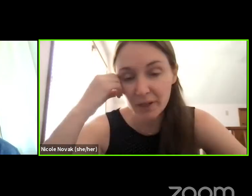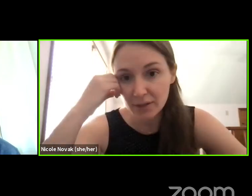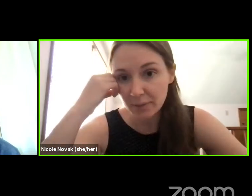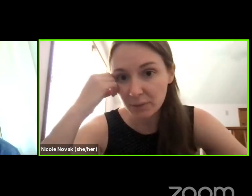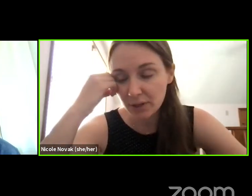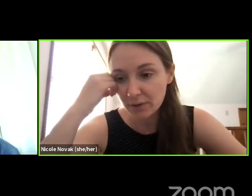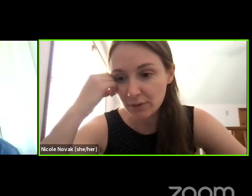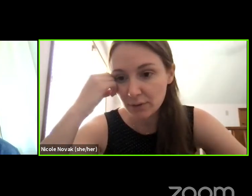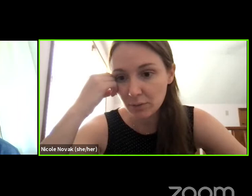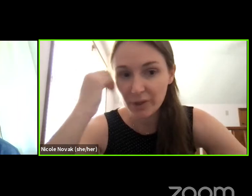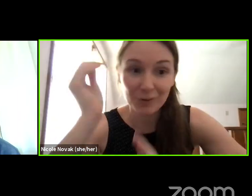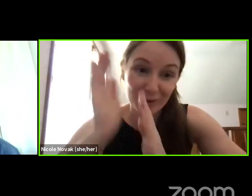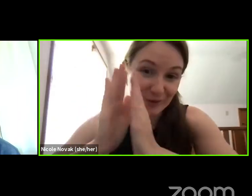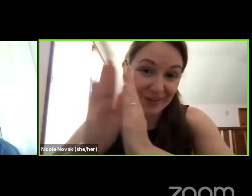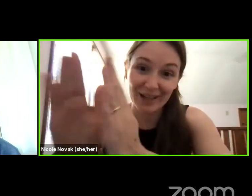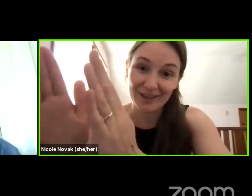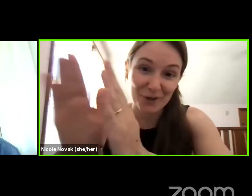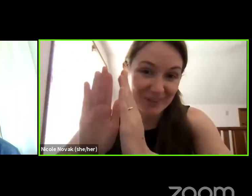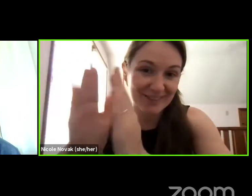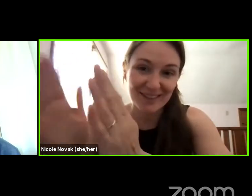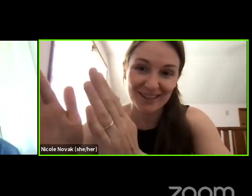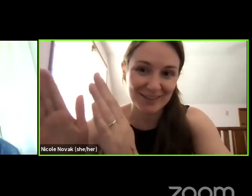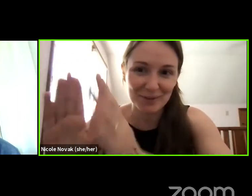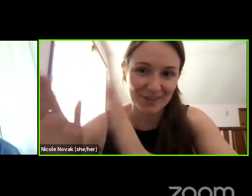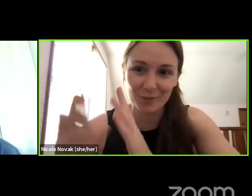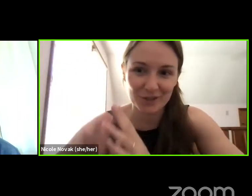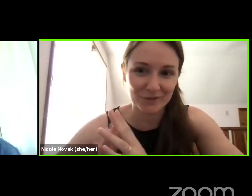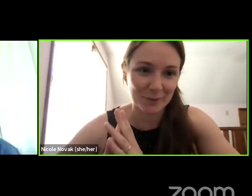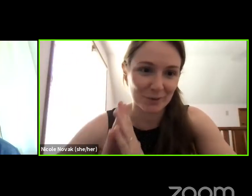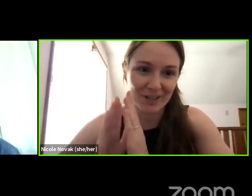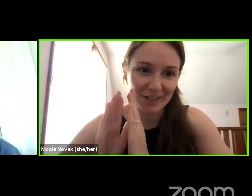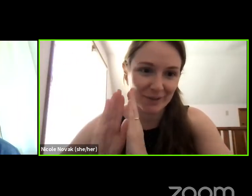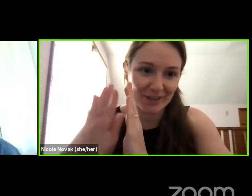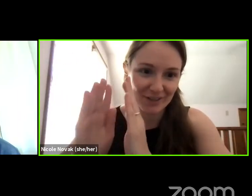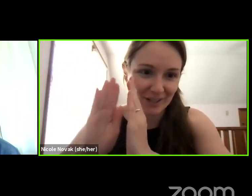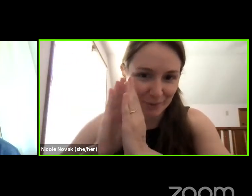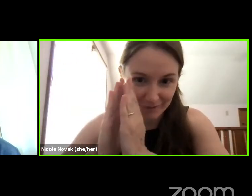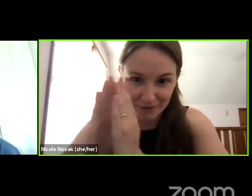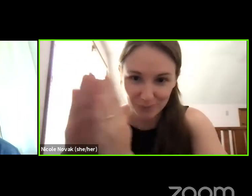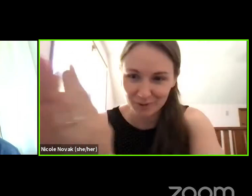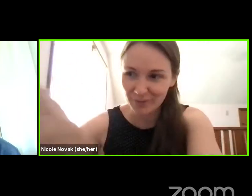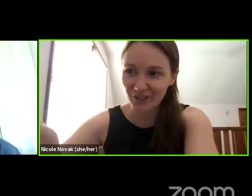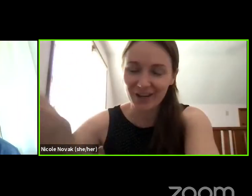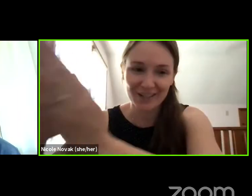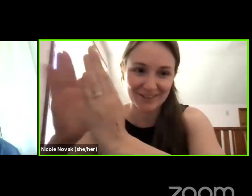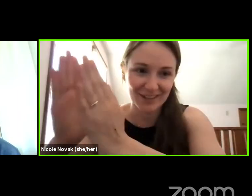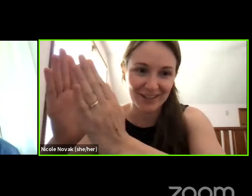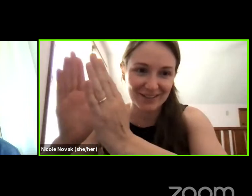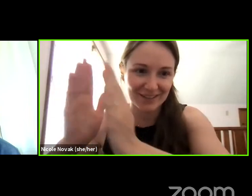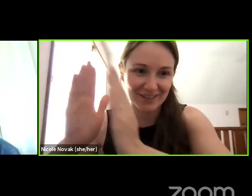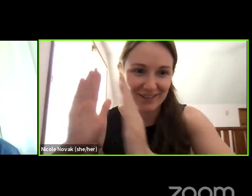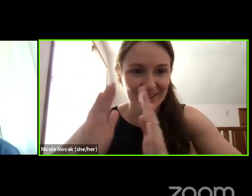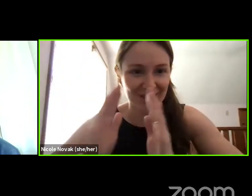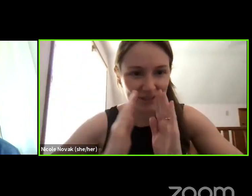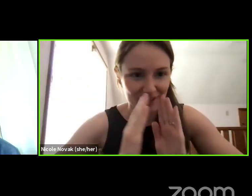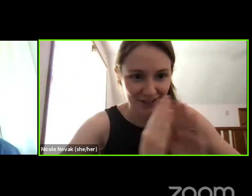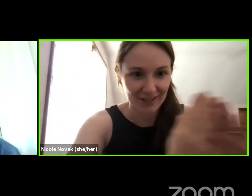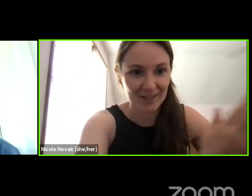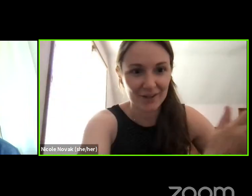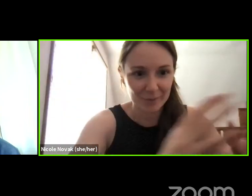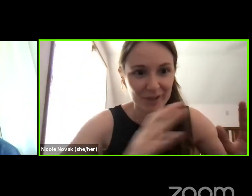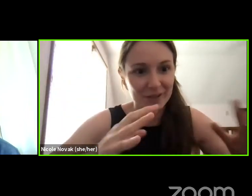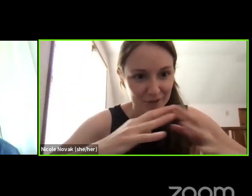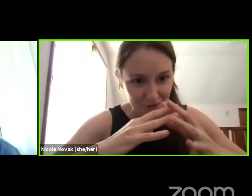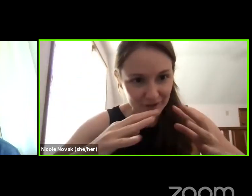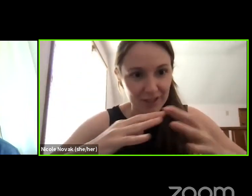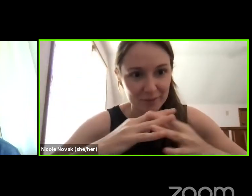it was compelling to me because we we only get that one slice i mean so much of what people were talking about yesterday we have this one bureaucratic slice and you're getting